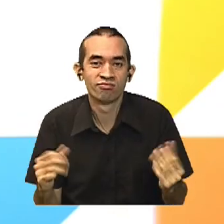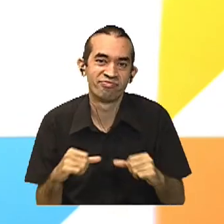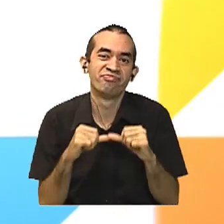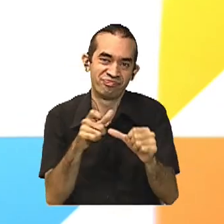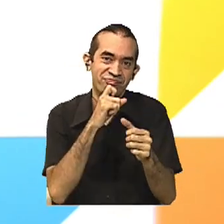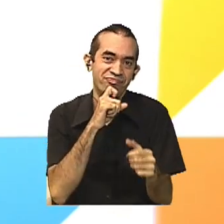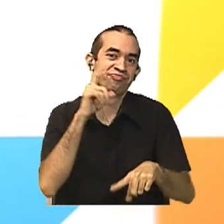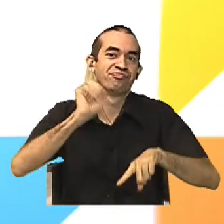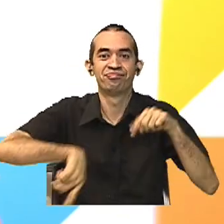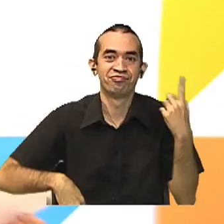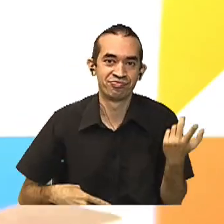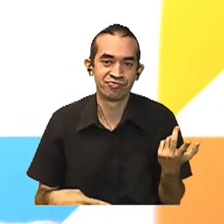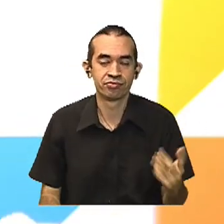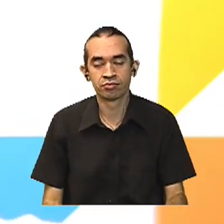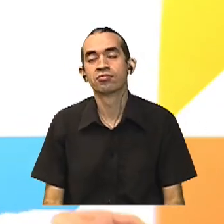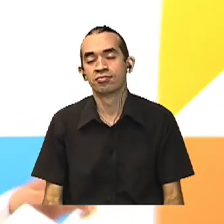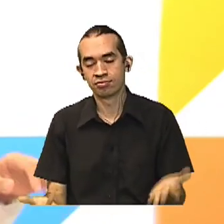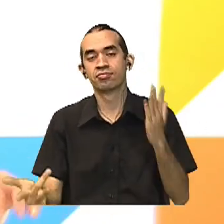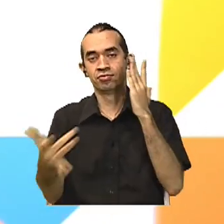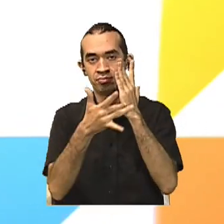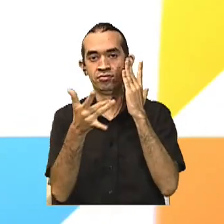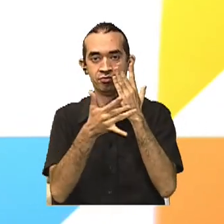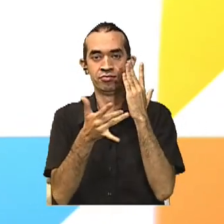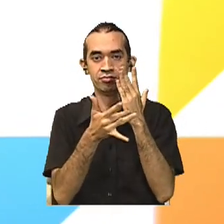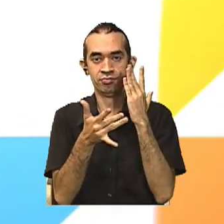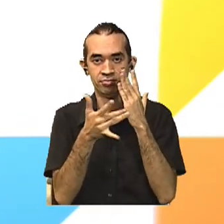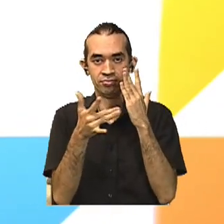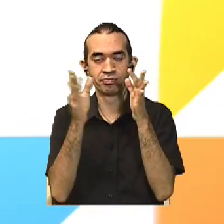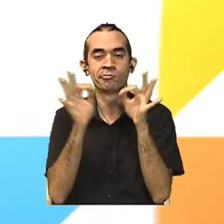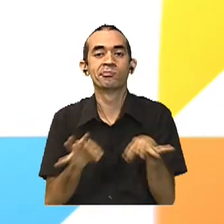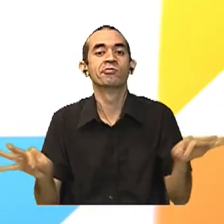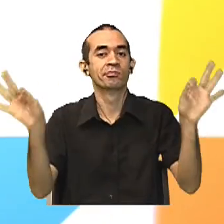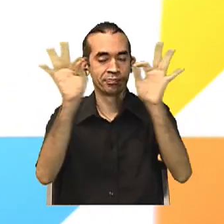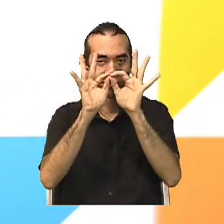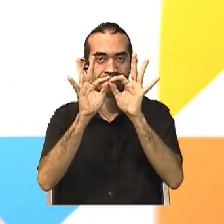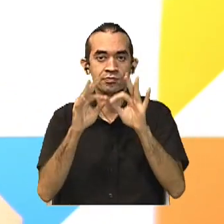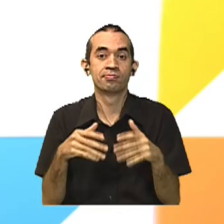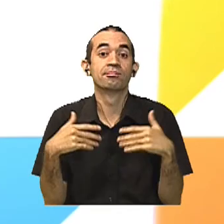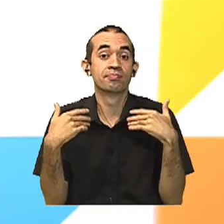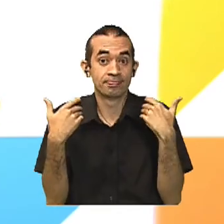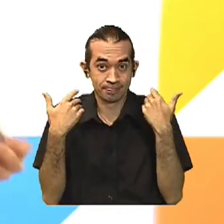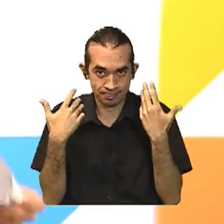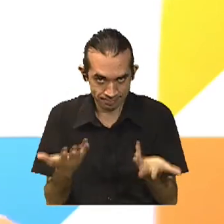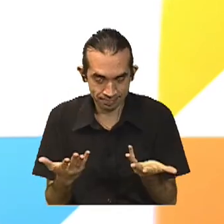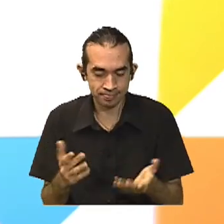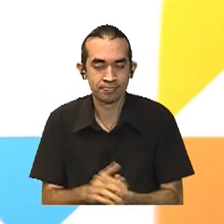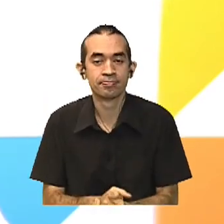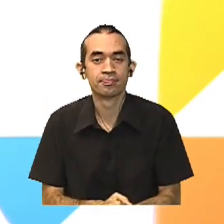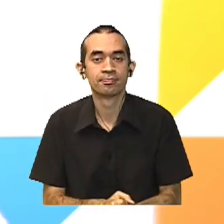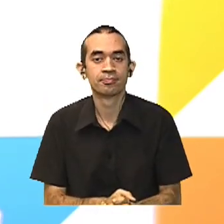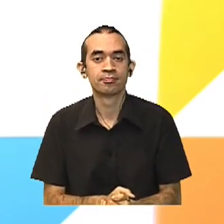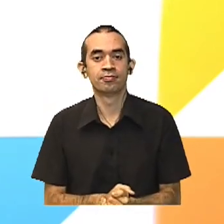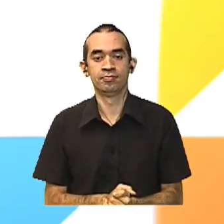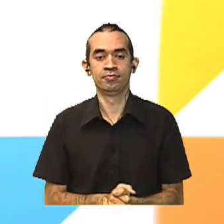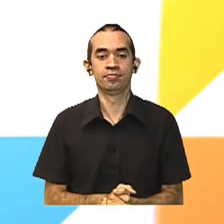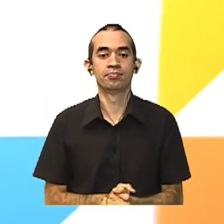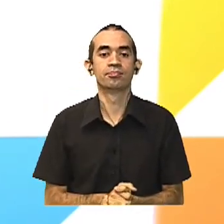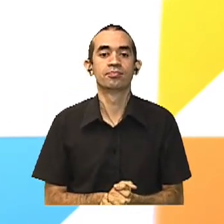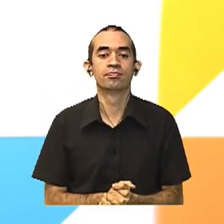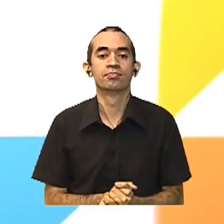right? So technology is very important. Now we are going to